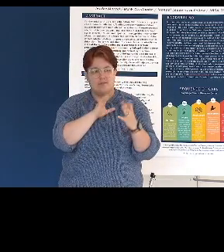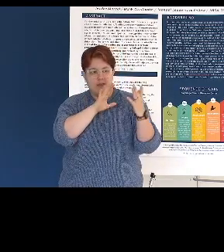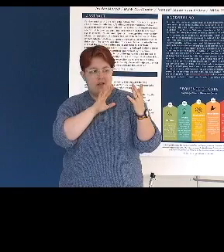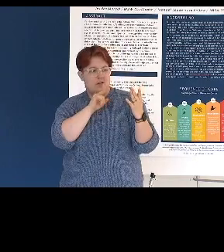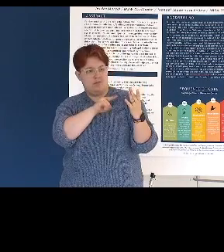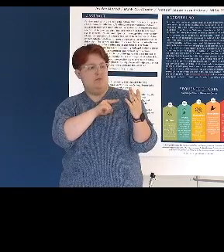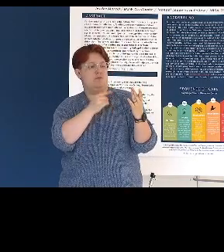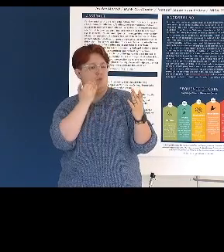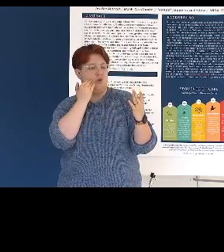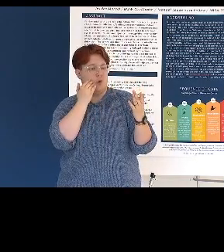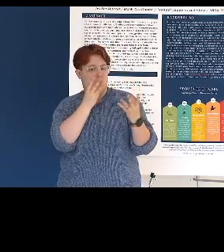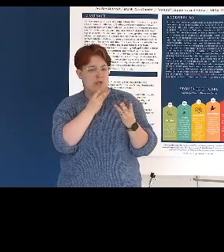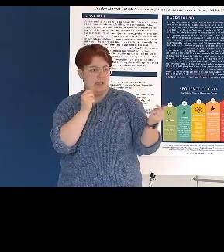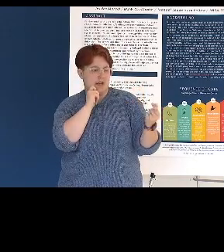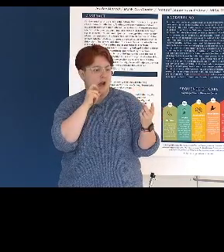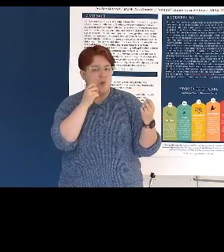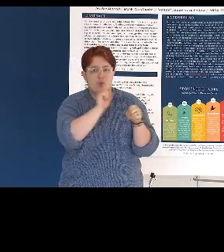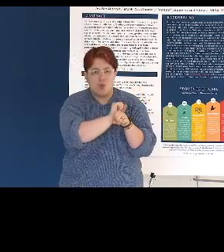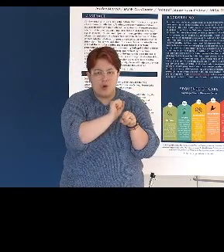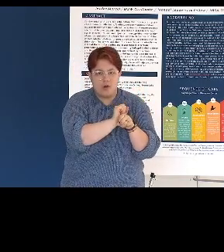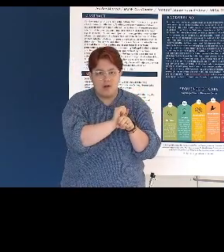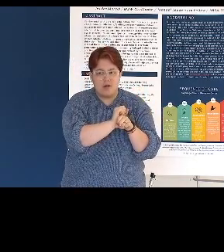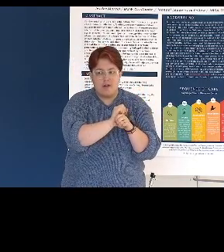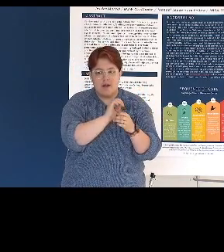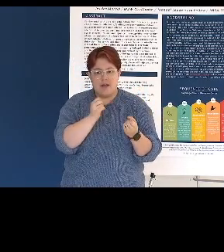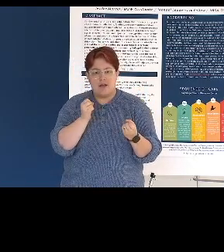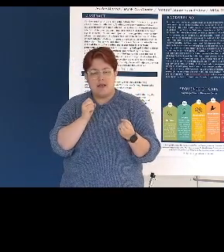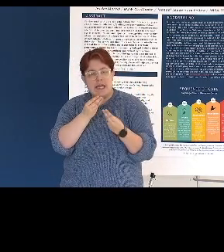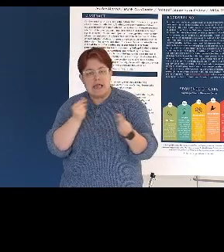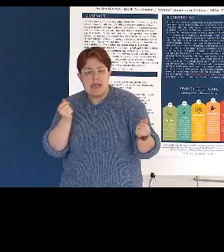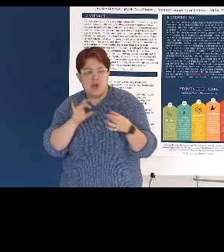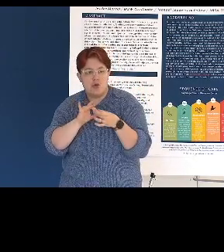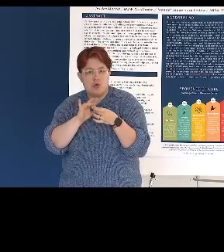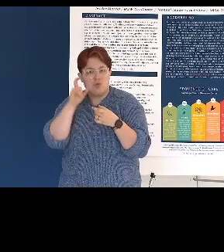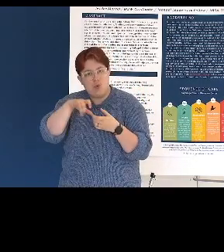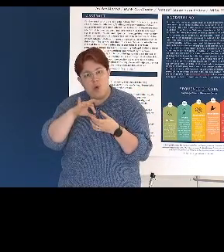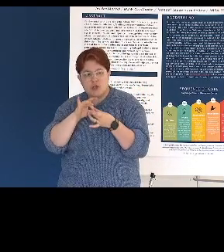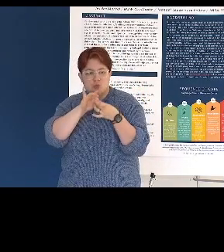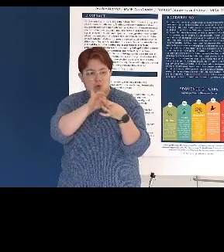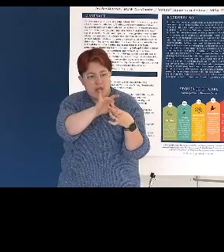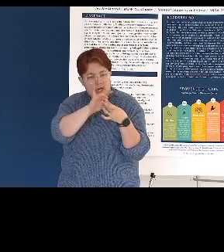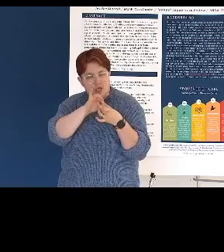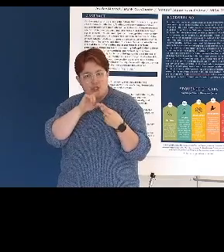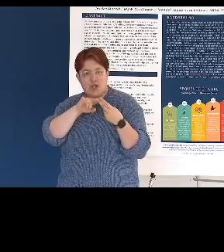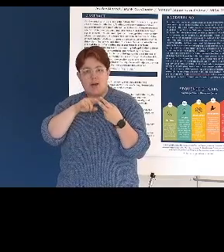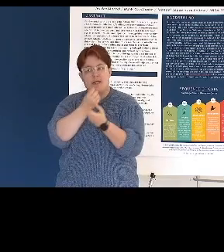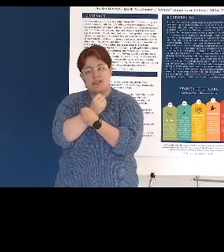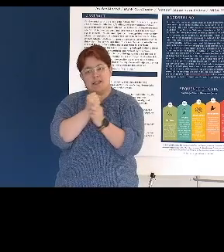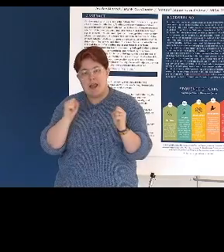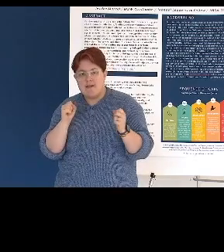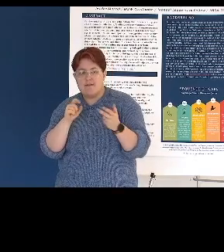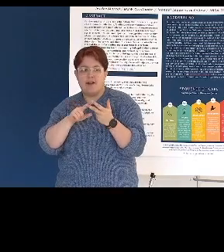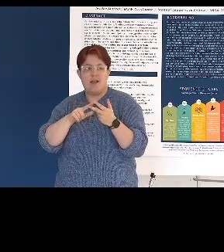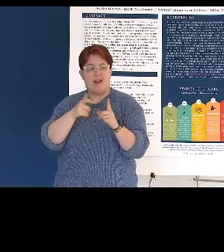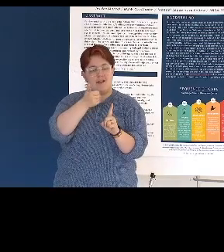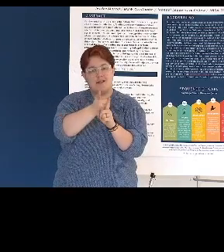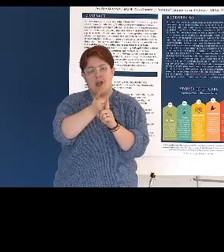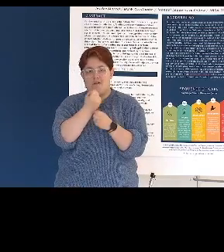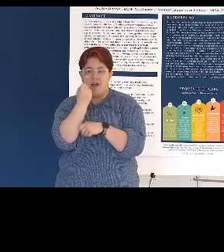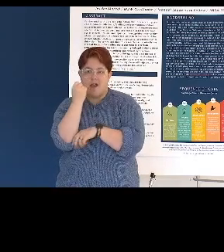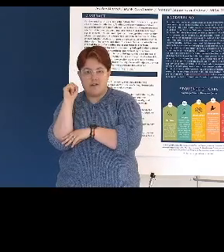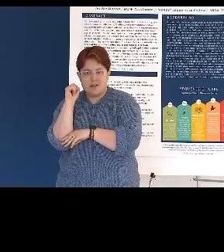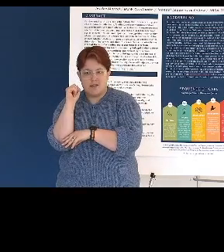we know about healing. Healing requires relationship, it requires community, safety, and self-efficacy.